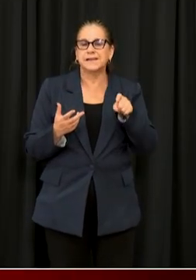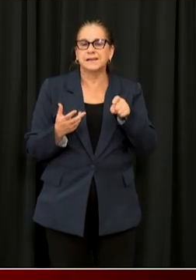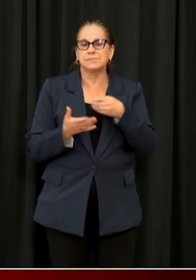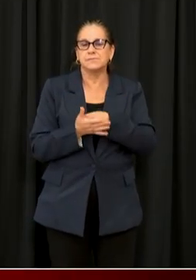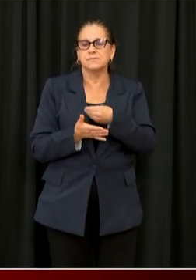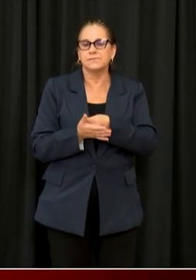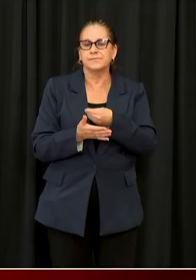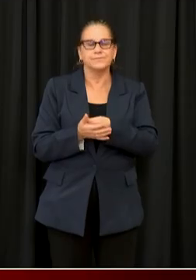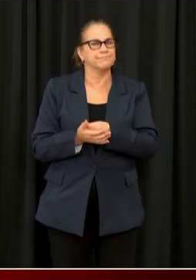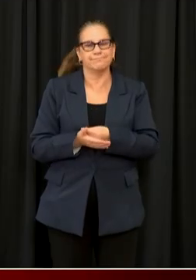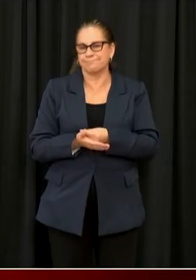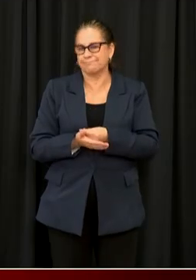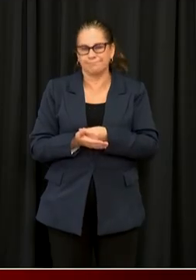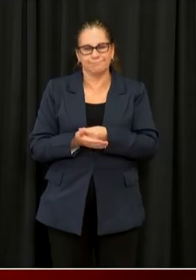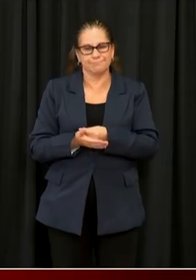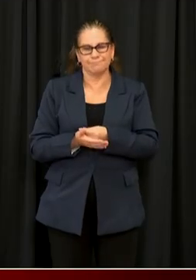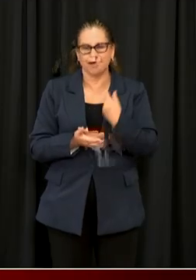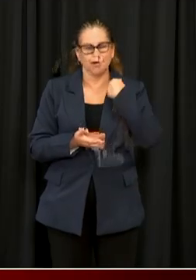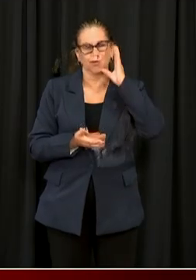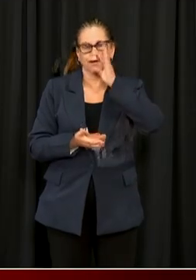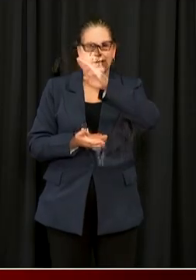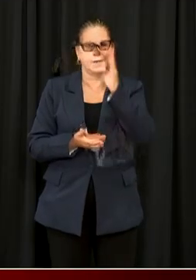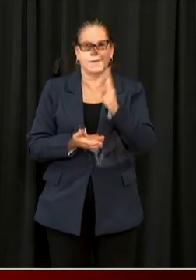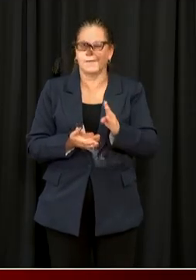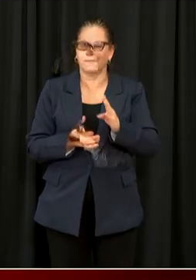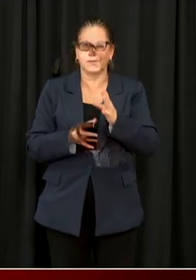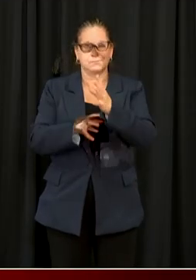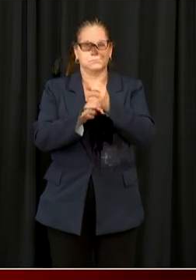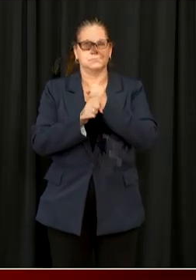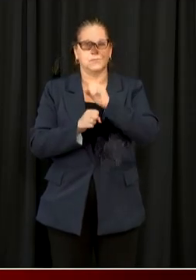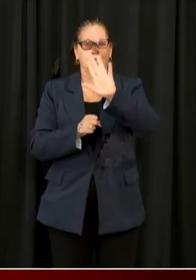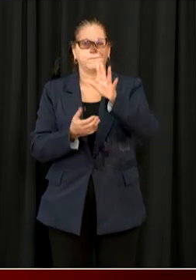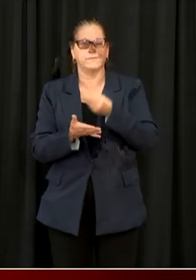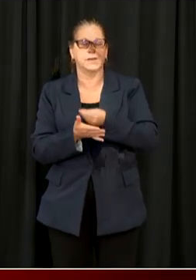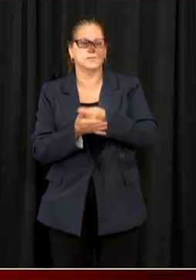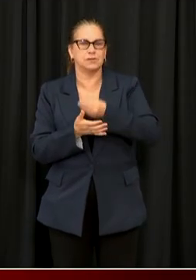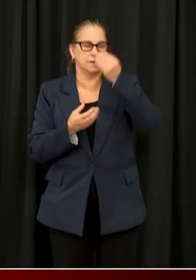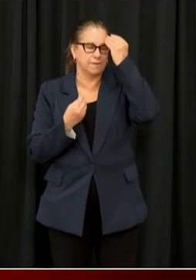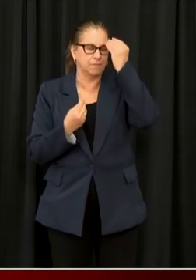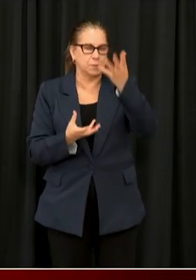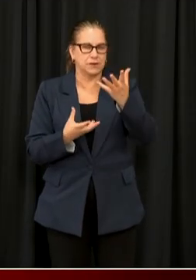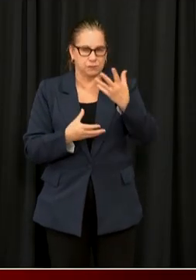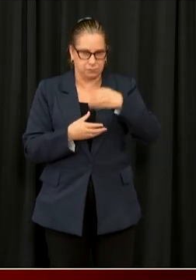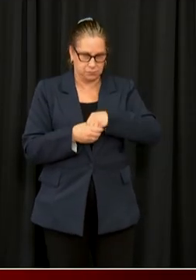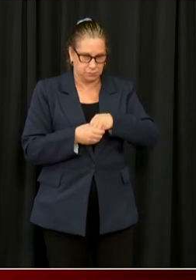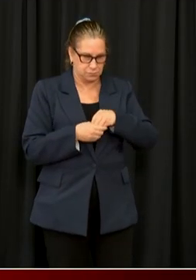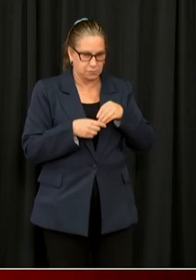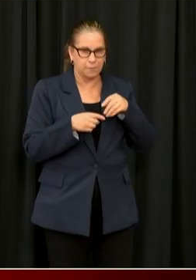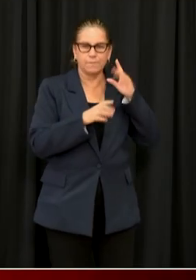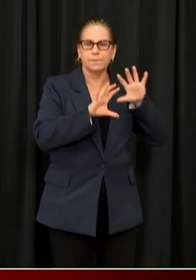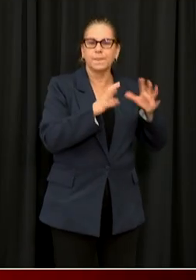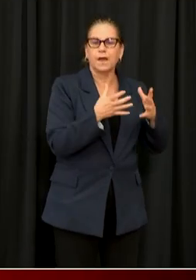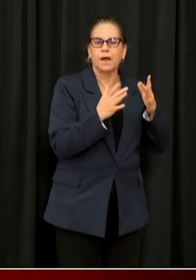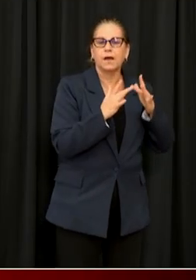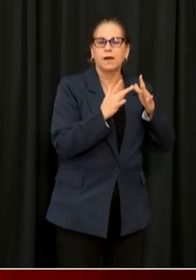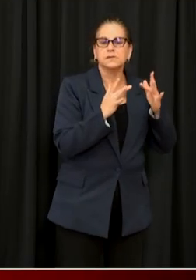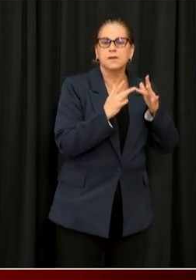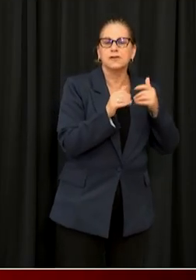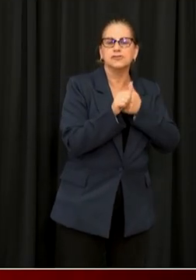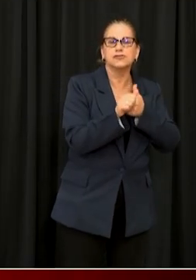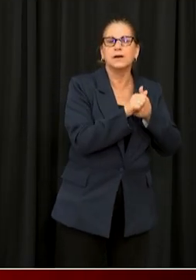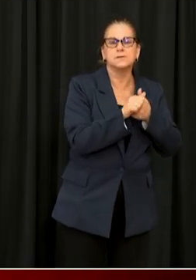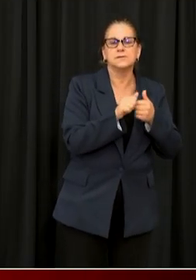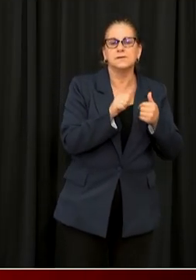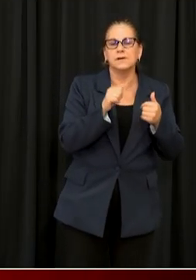own financial status into consideration to be able to support your needs for housing services support